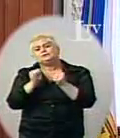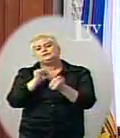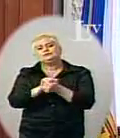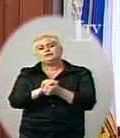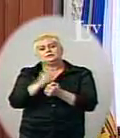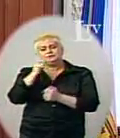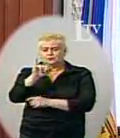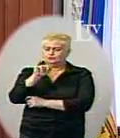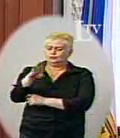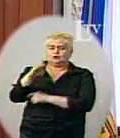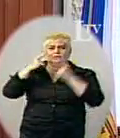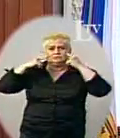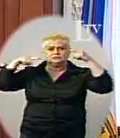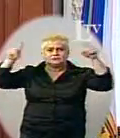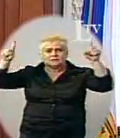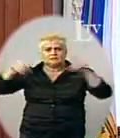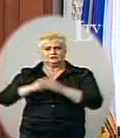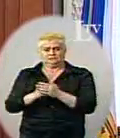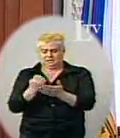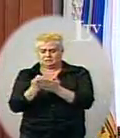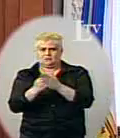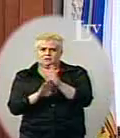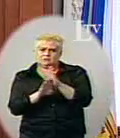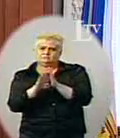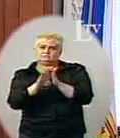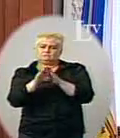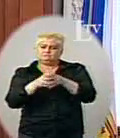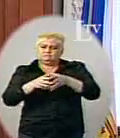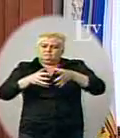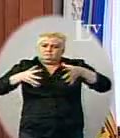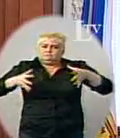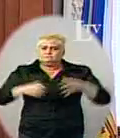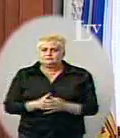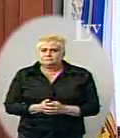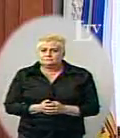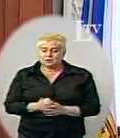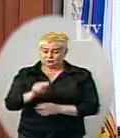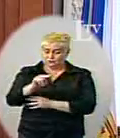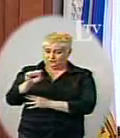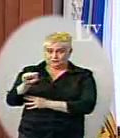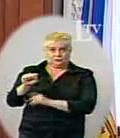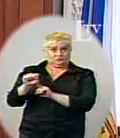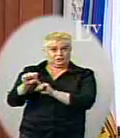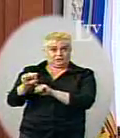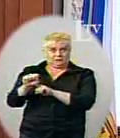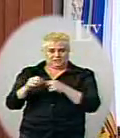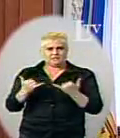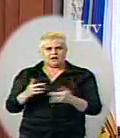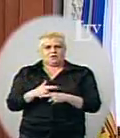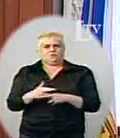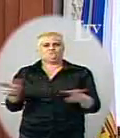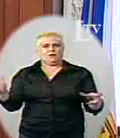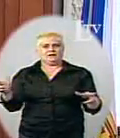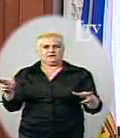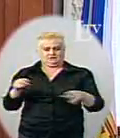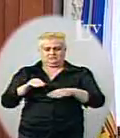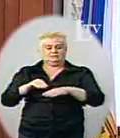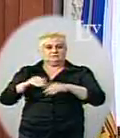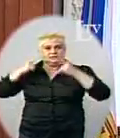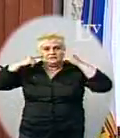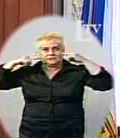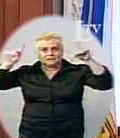good jobs and grow the economy. Nova Scotia is positioned to succeed. Our